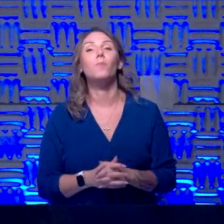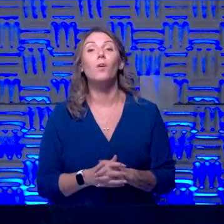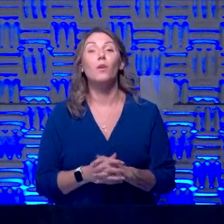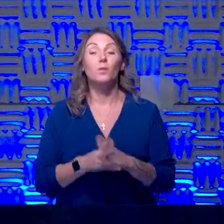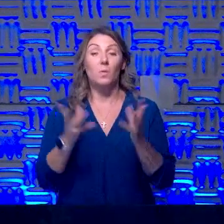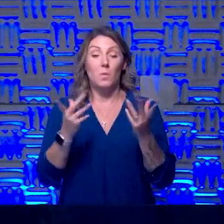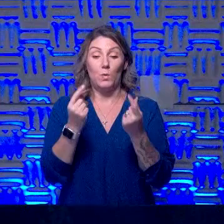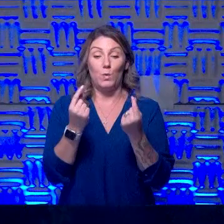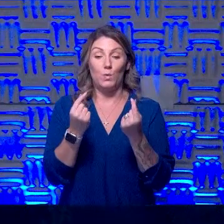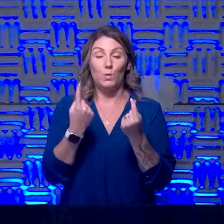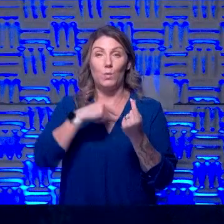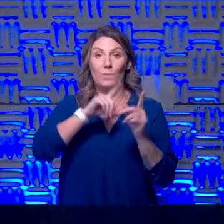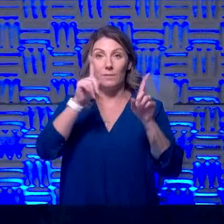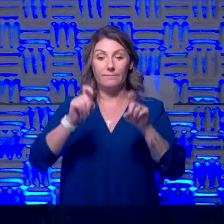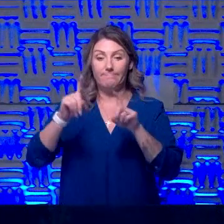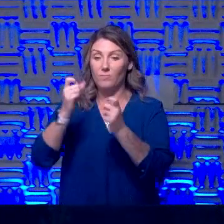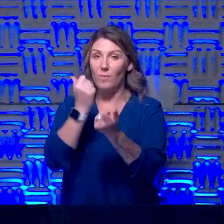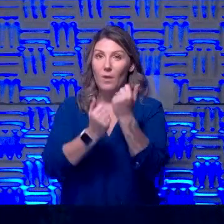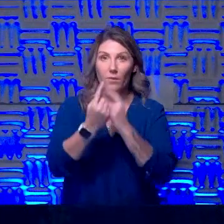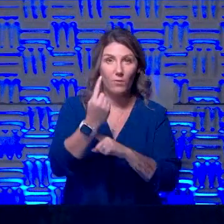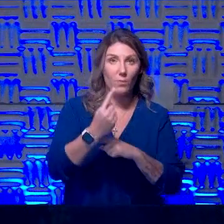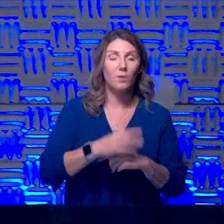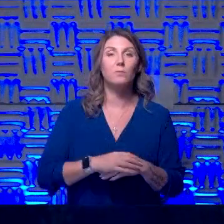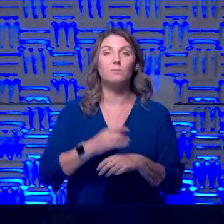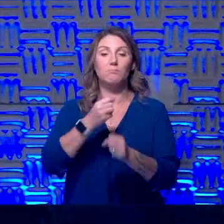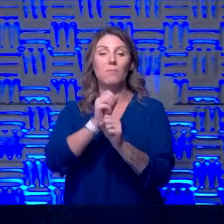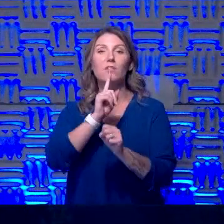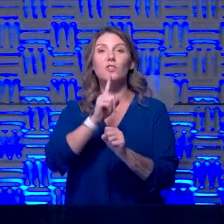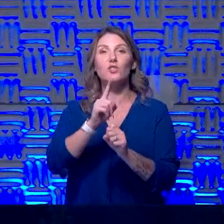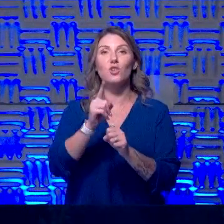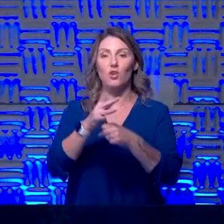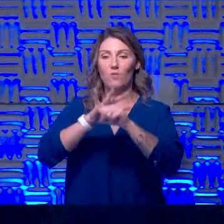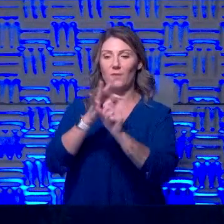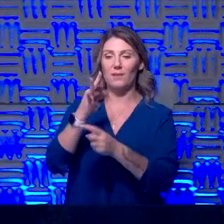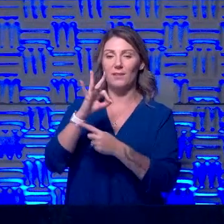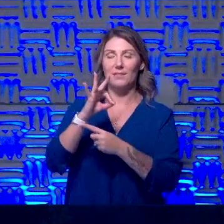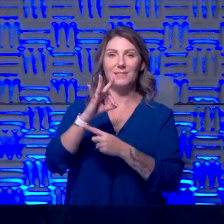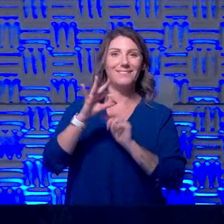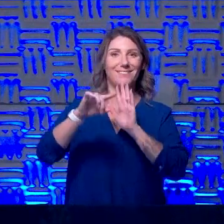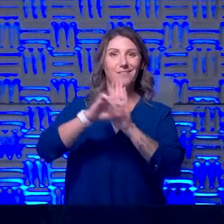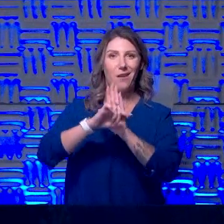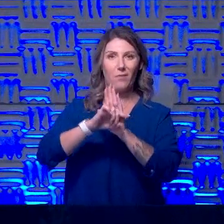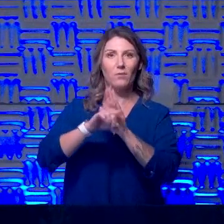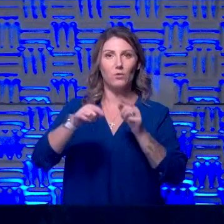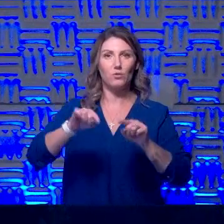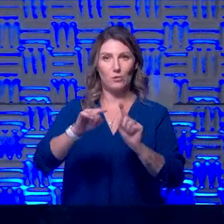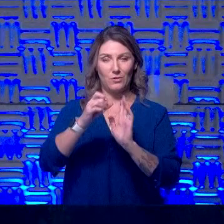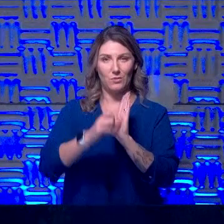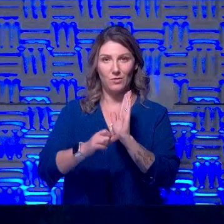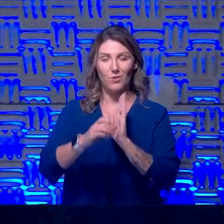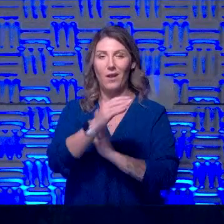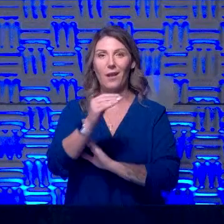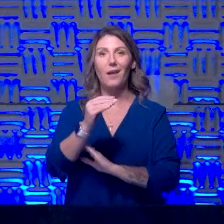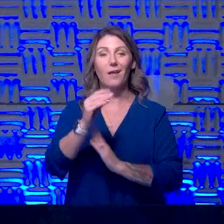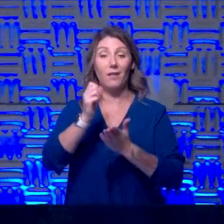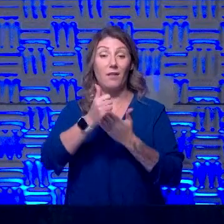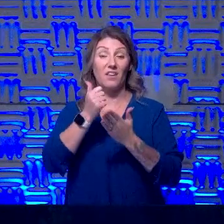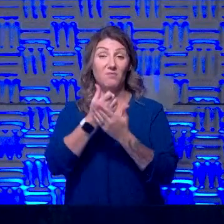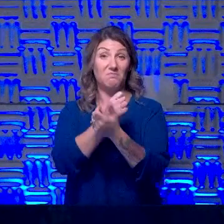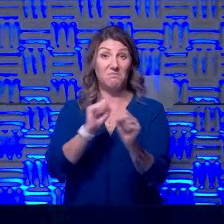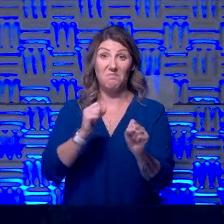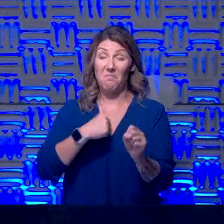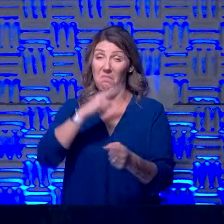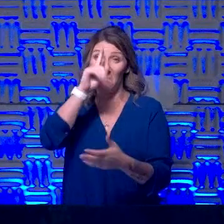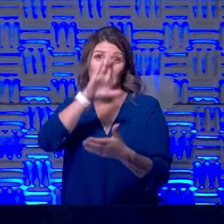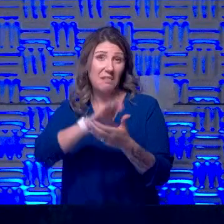do screening on everybody to make sure that they are COVID negative at the time of surgery. And I think that helps make it safe. So I believe cataract